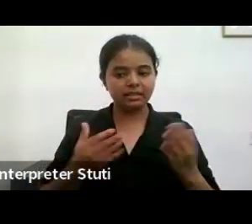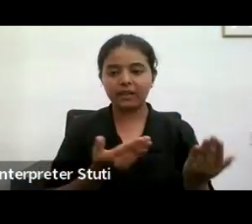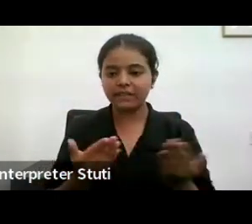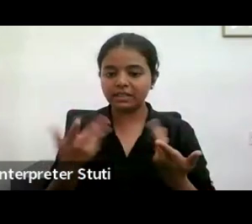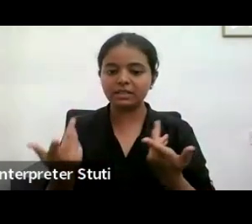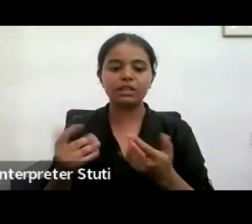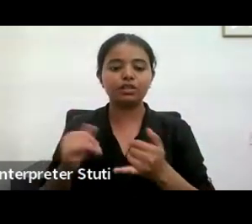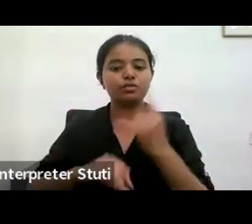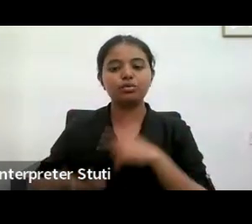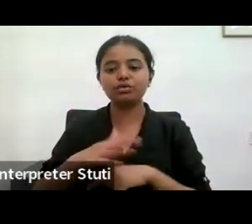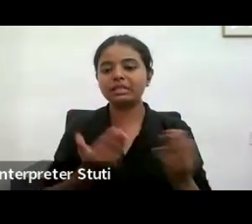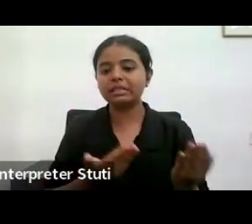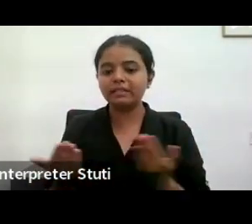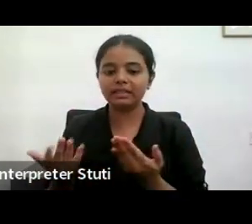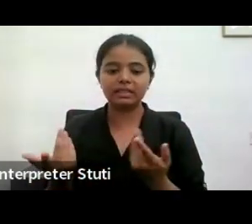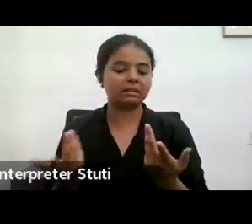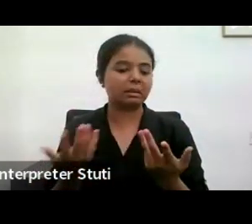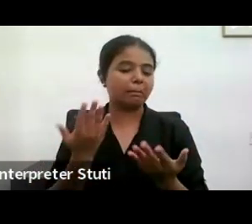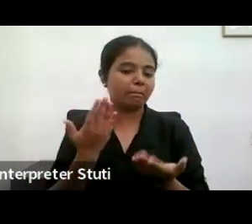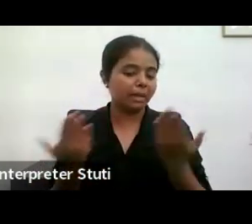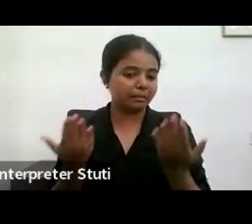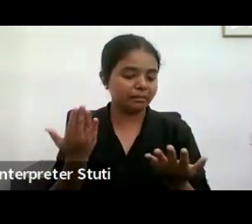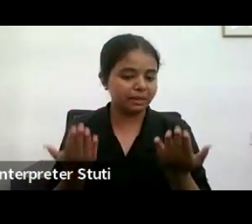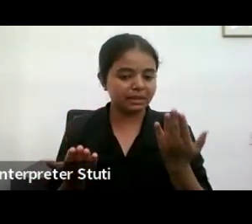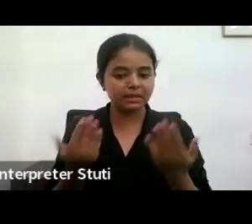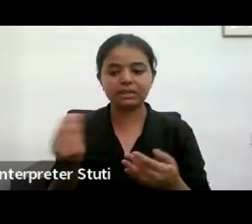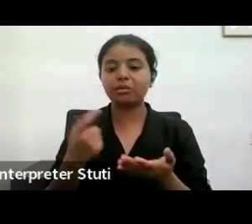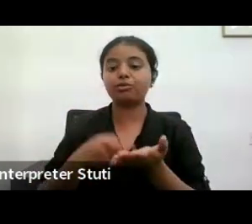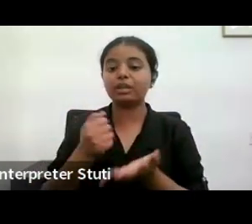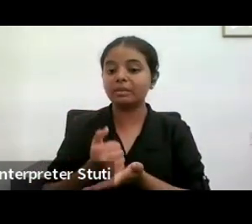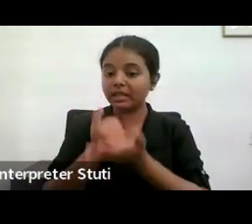social services, sometimes to rehabilitation,